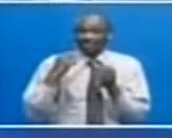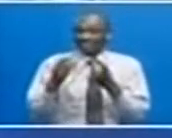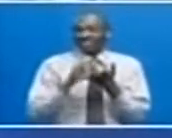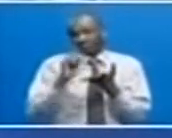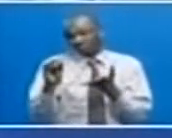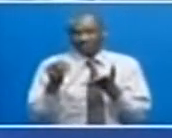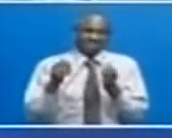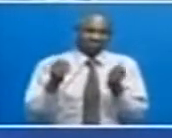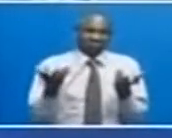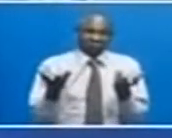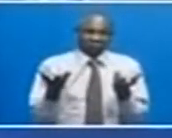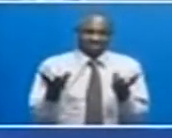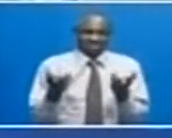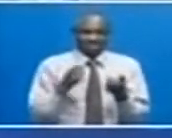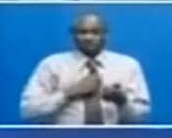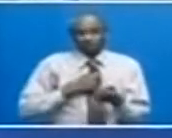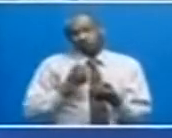just